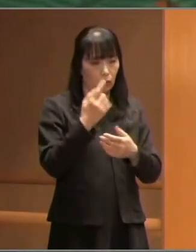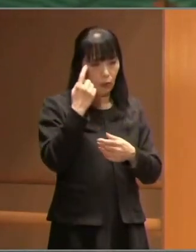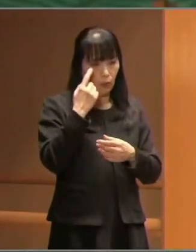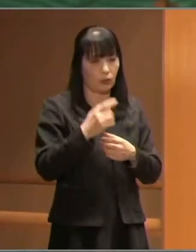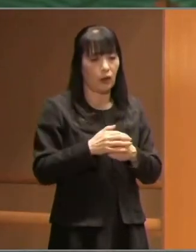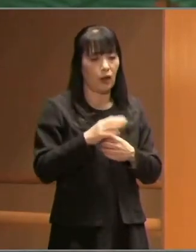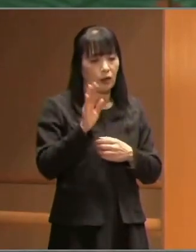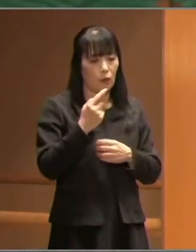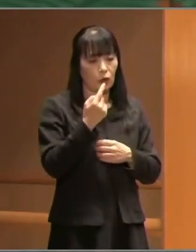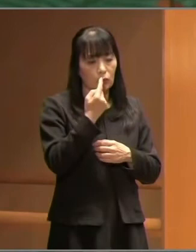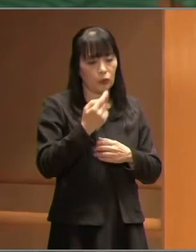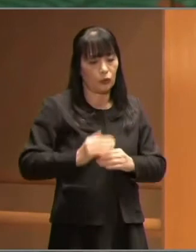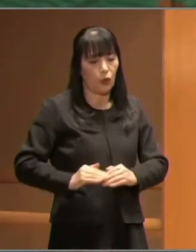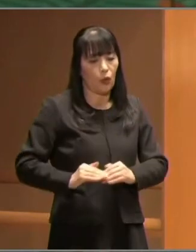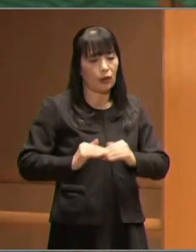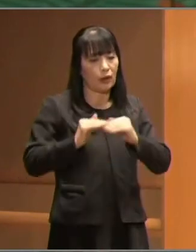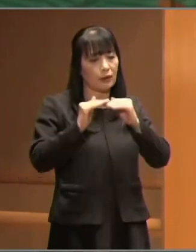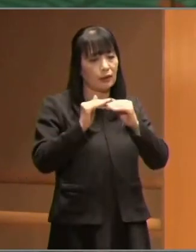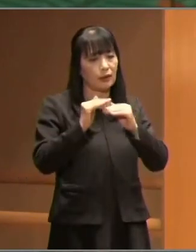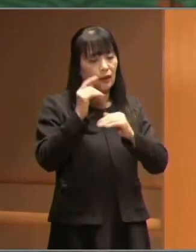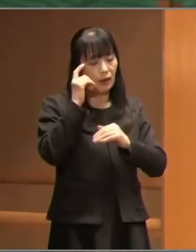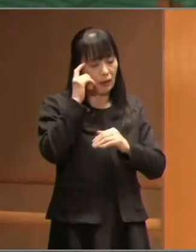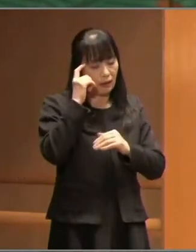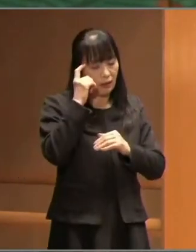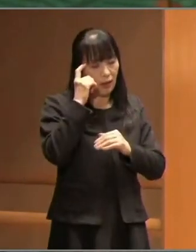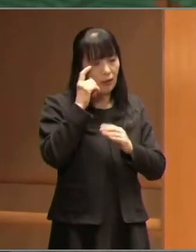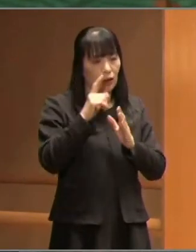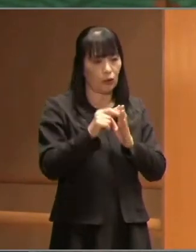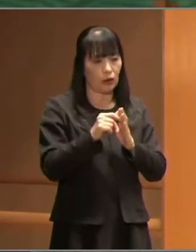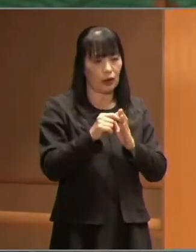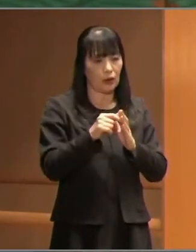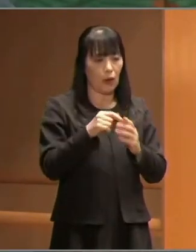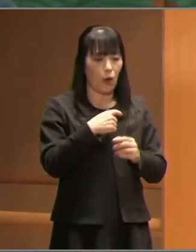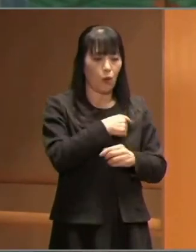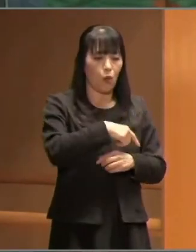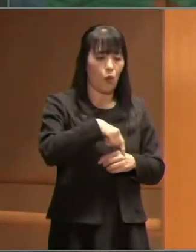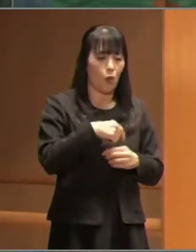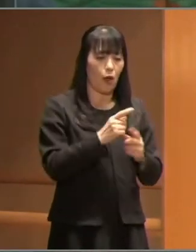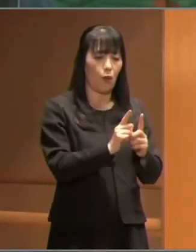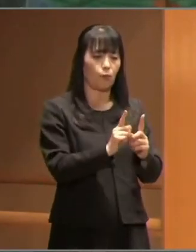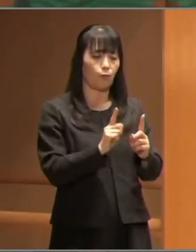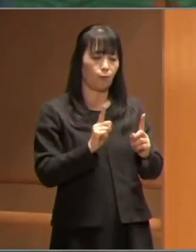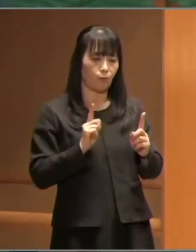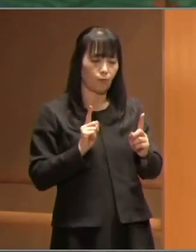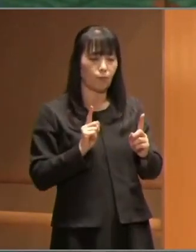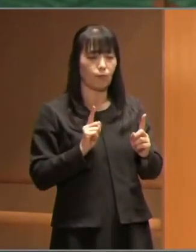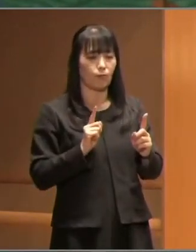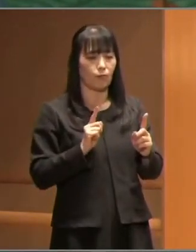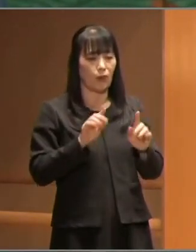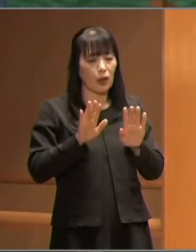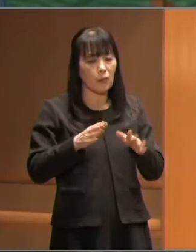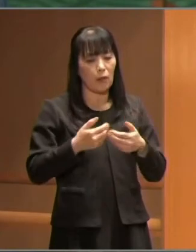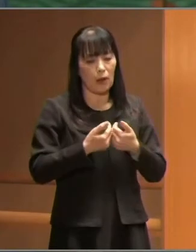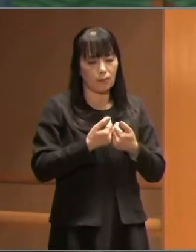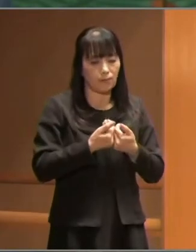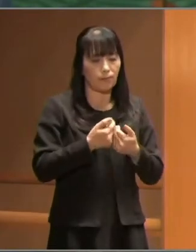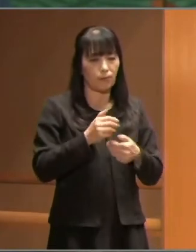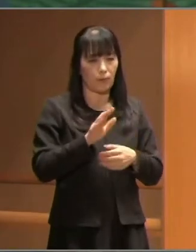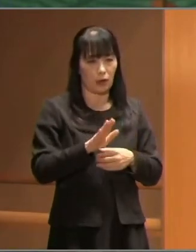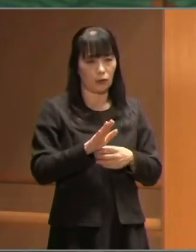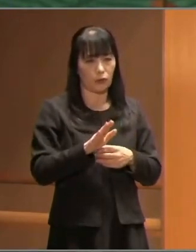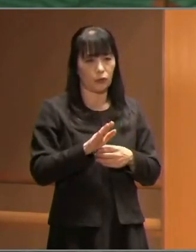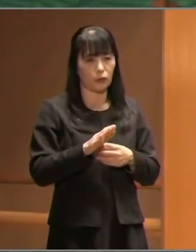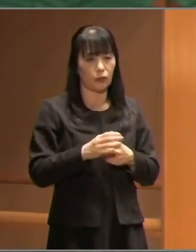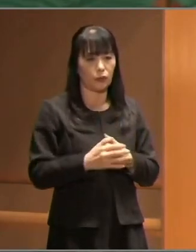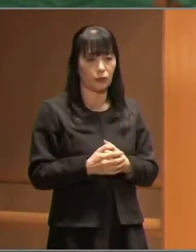is eventually going to be something normal, but I was not able to mentally catch up with this idea because I really grew up in